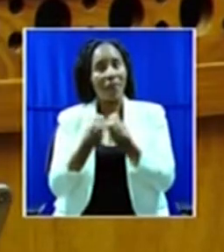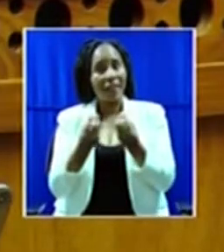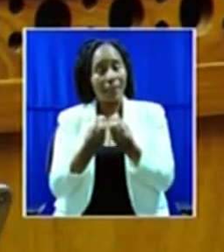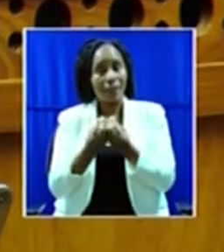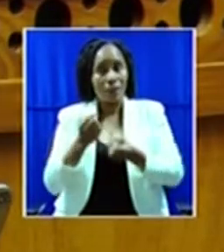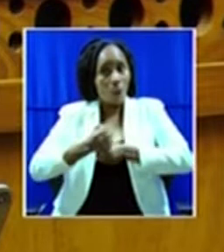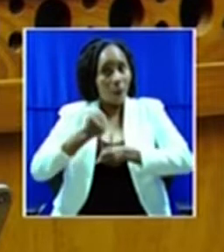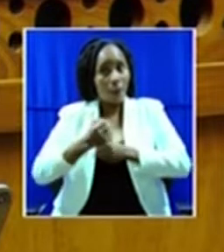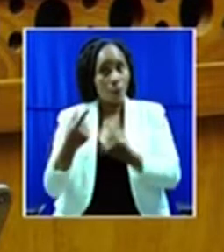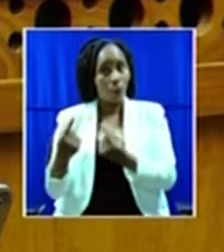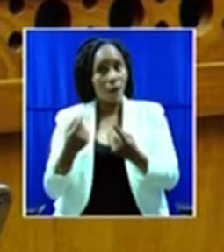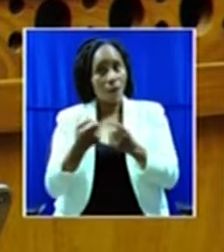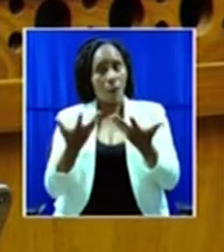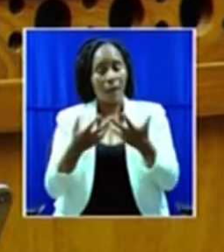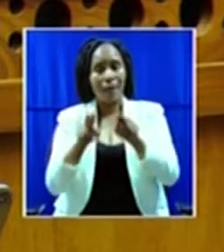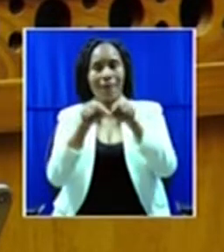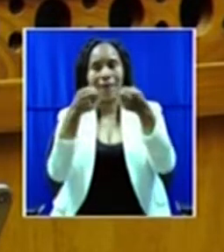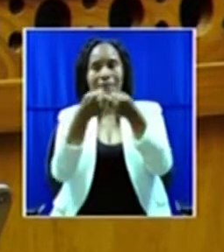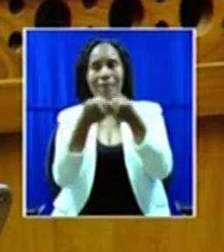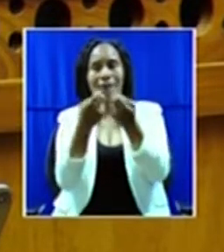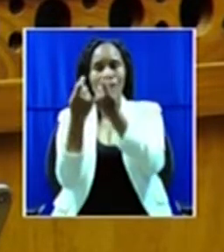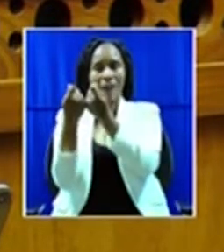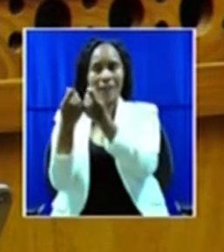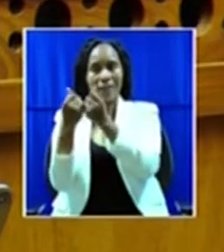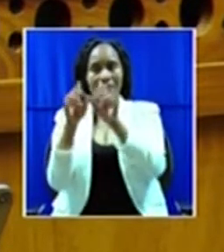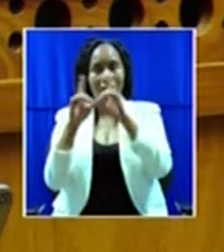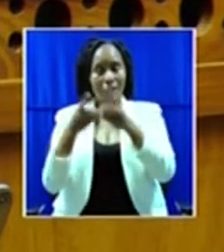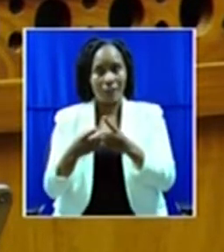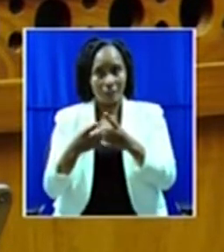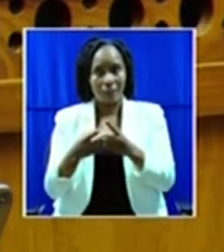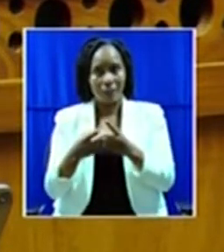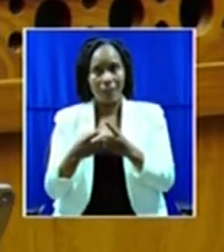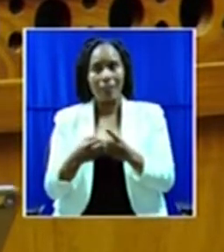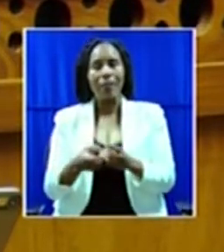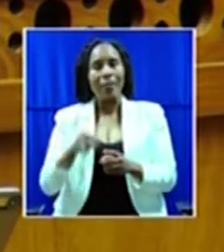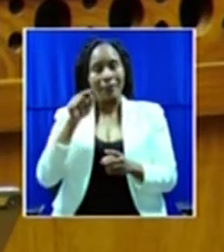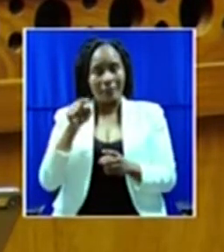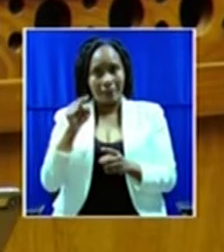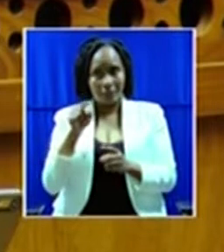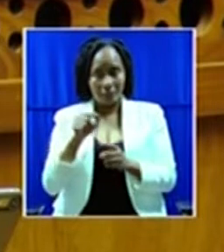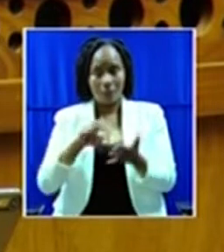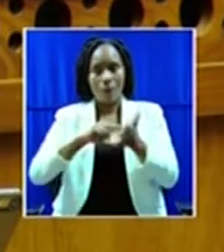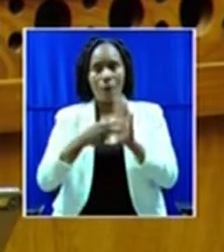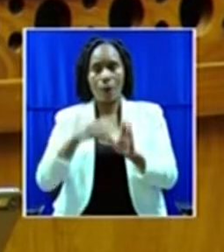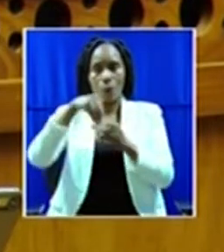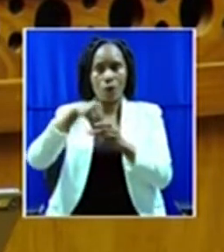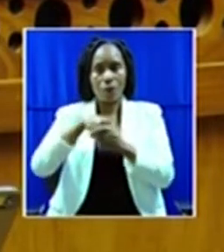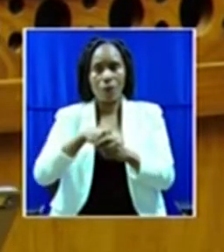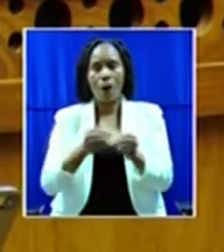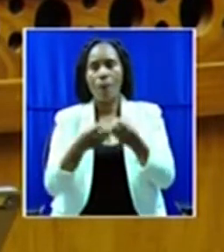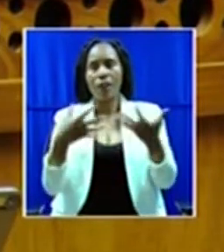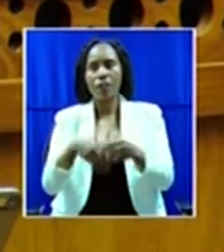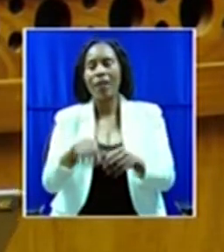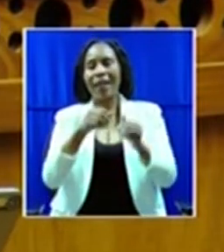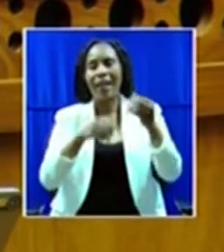Treasury, the implementation of this plan will contribute an additional